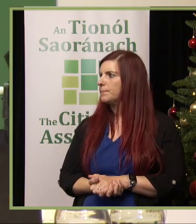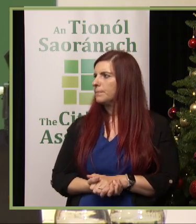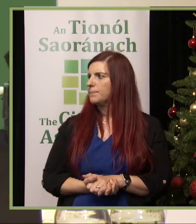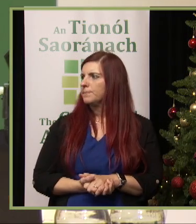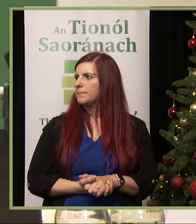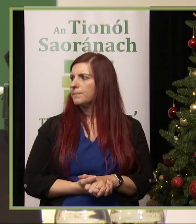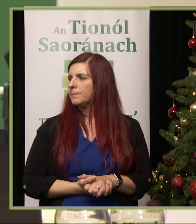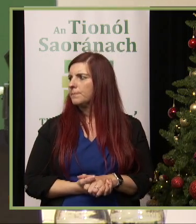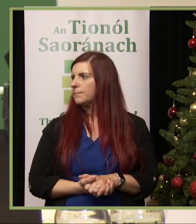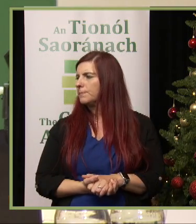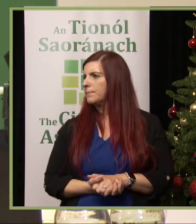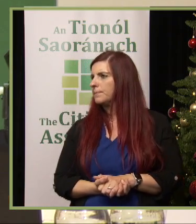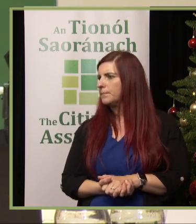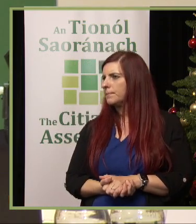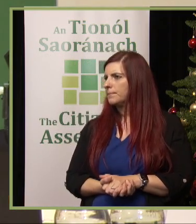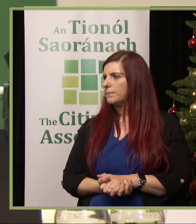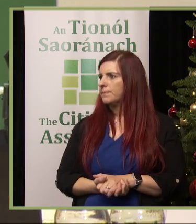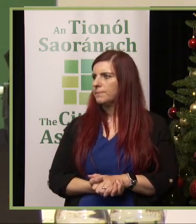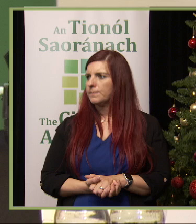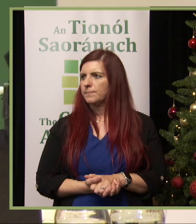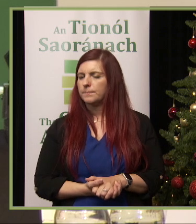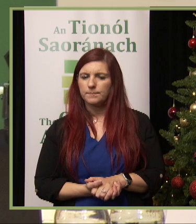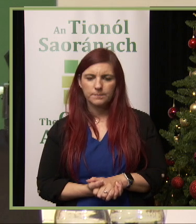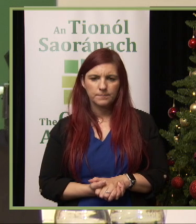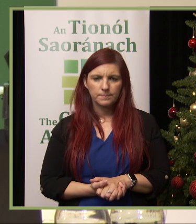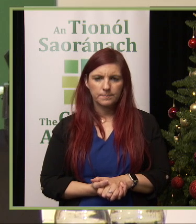Right. So once we do that, now, okay.